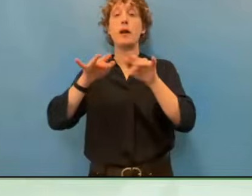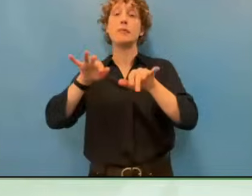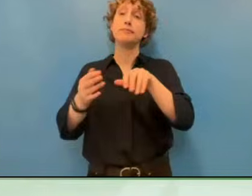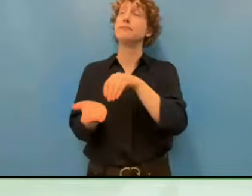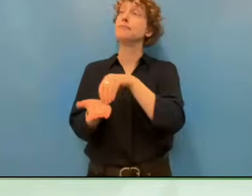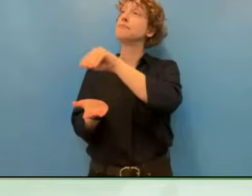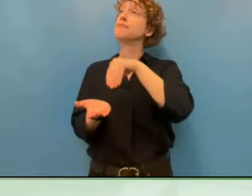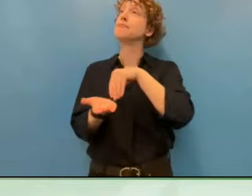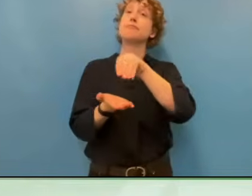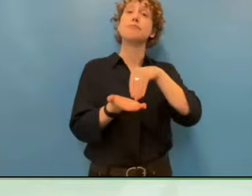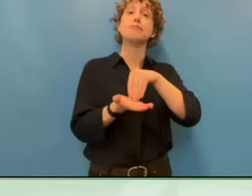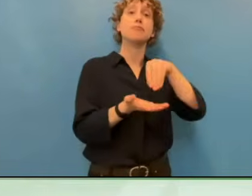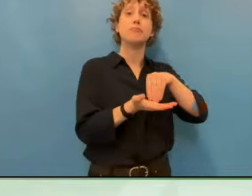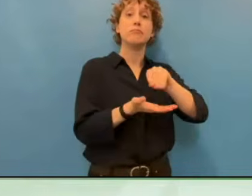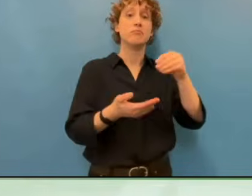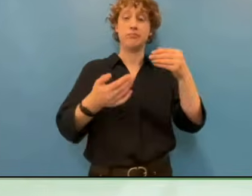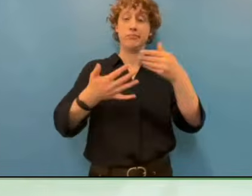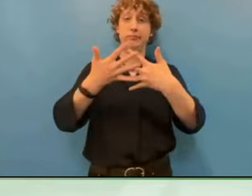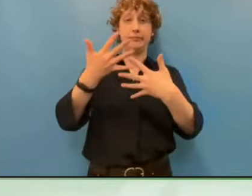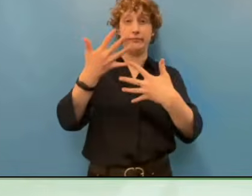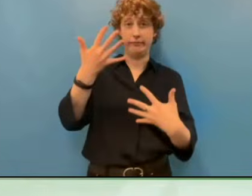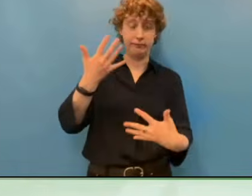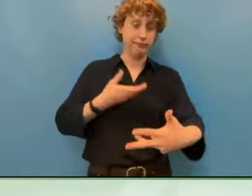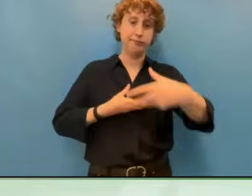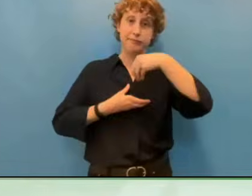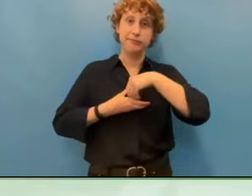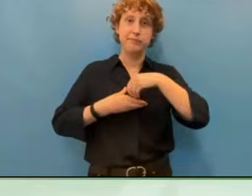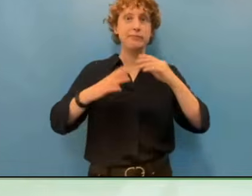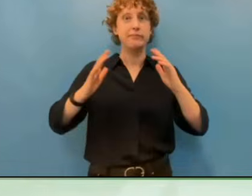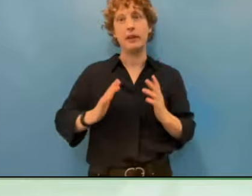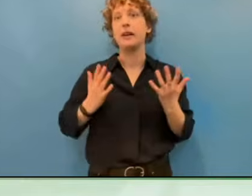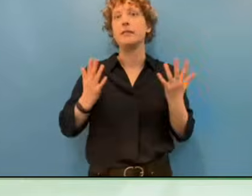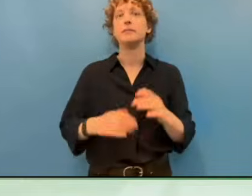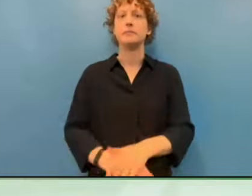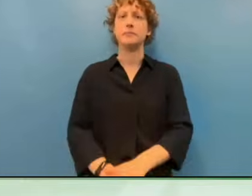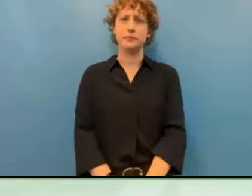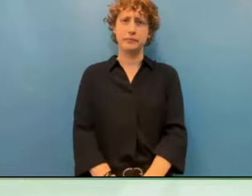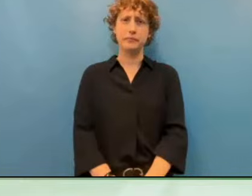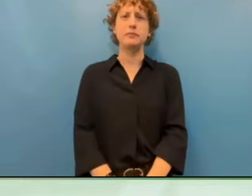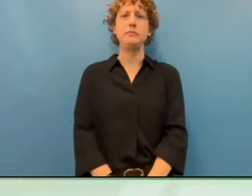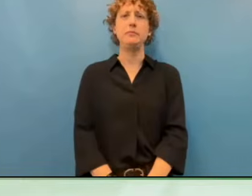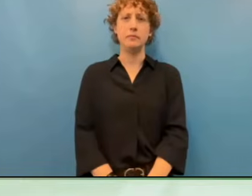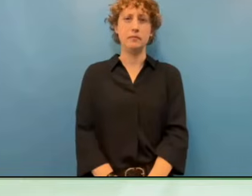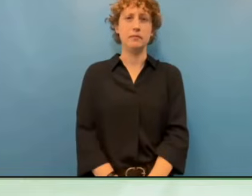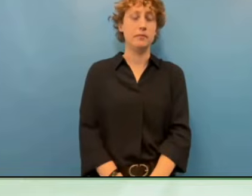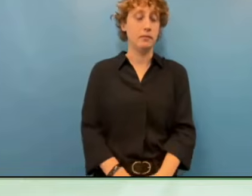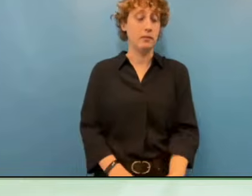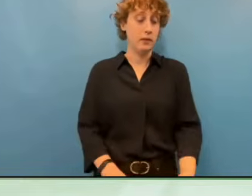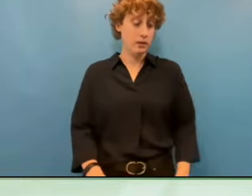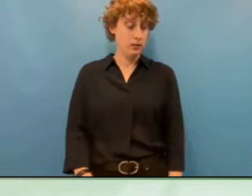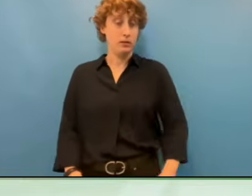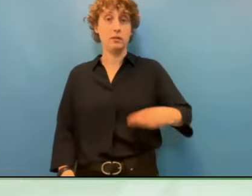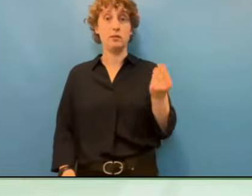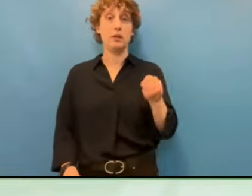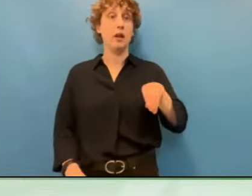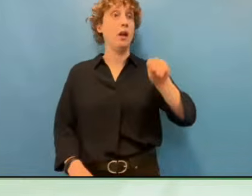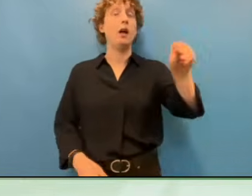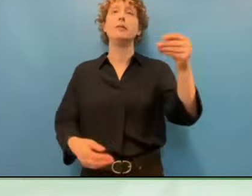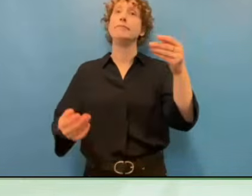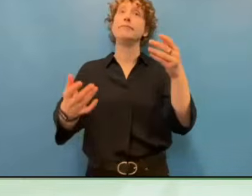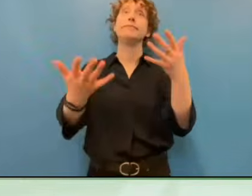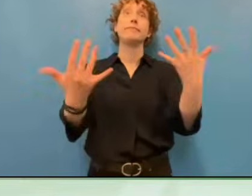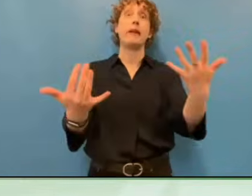more prompt to digital mean of payments, of digitalization, of digital purchases. Even we give to each other